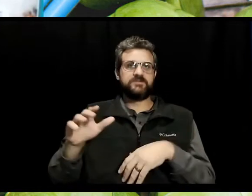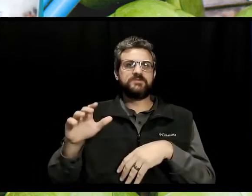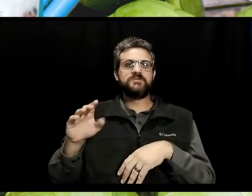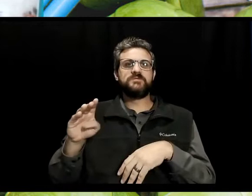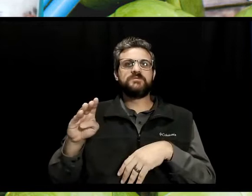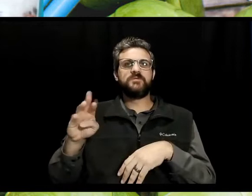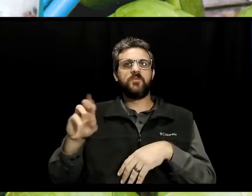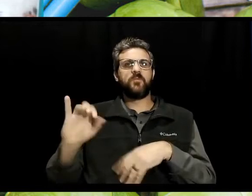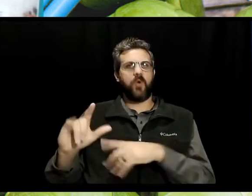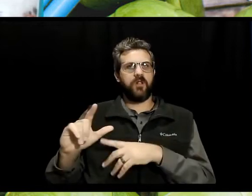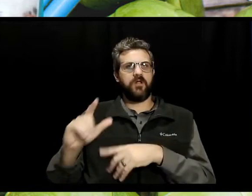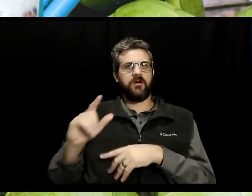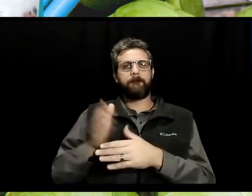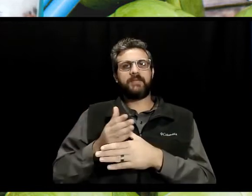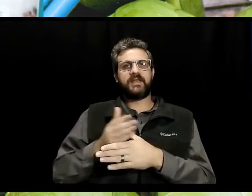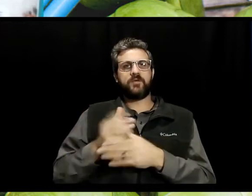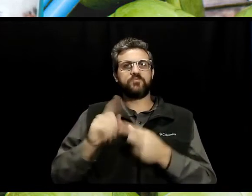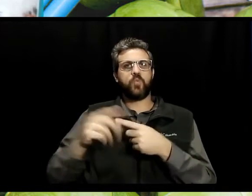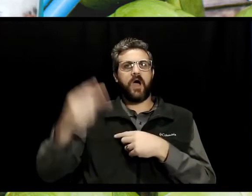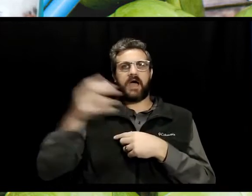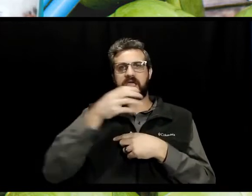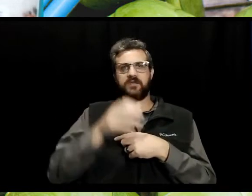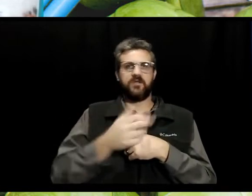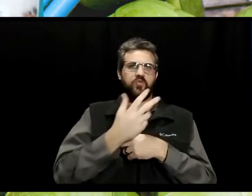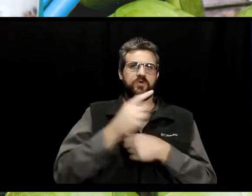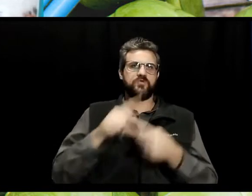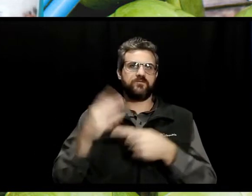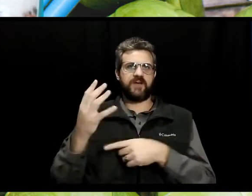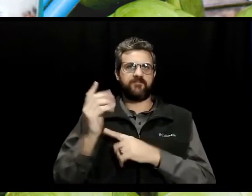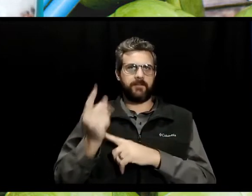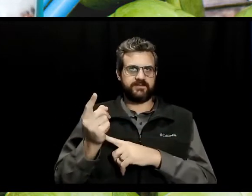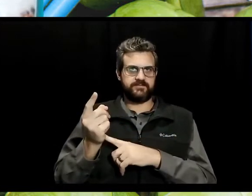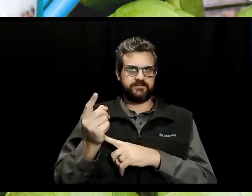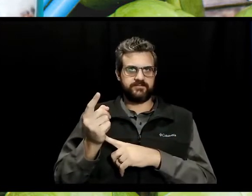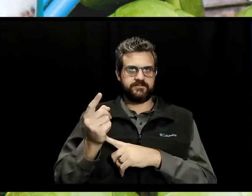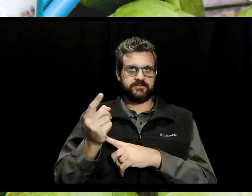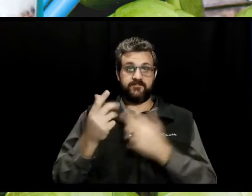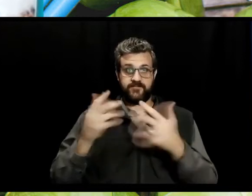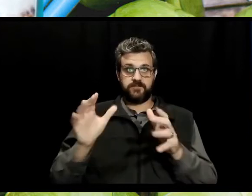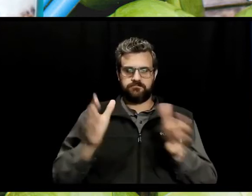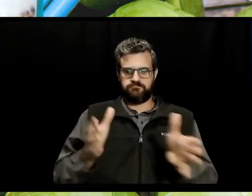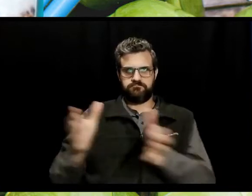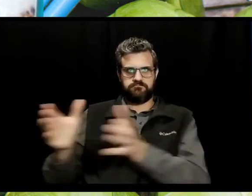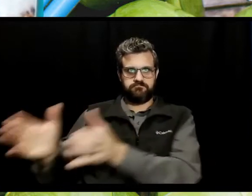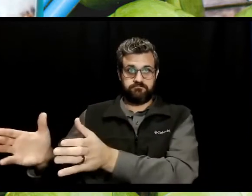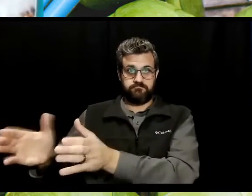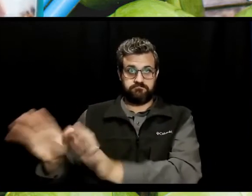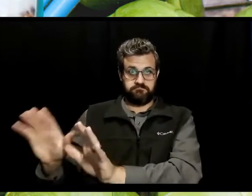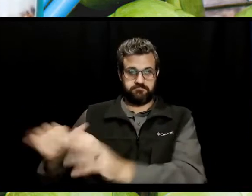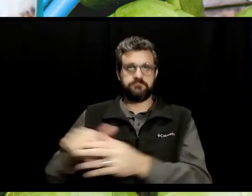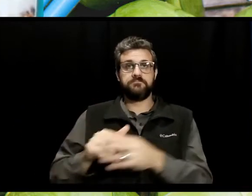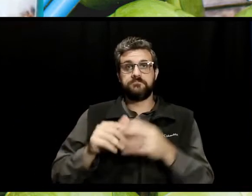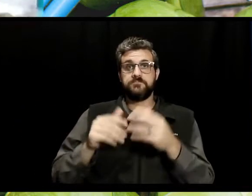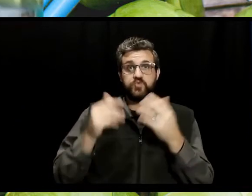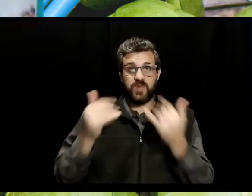about 3 to 5 minutes. And then it tells us to set them aside. Now for today, I went